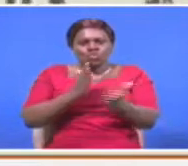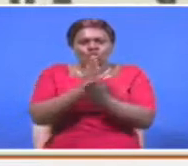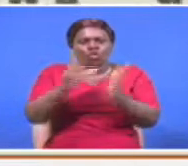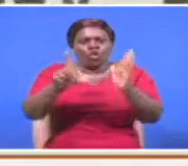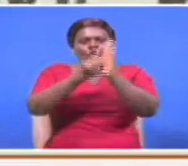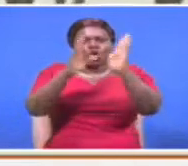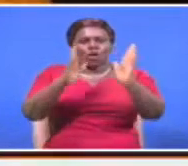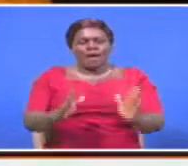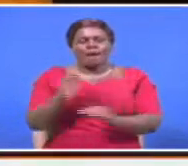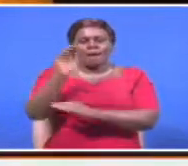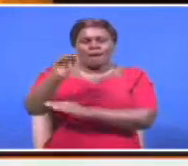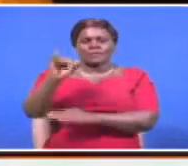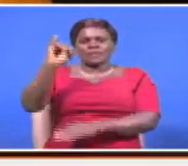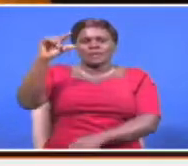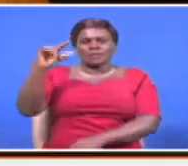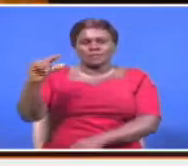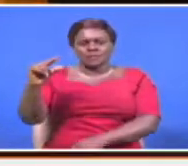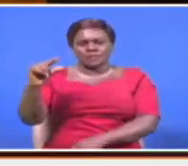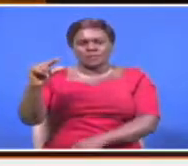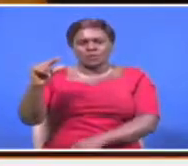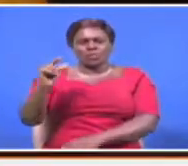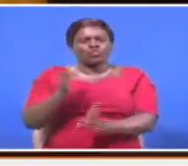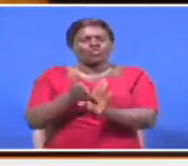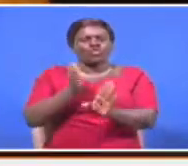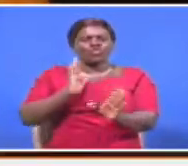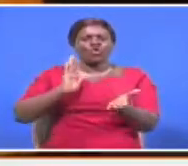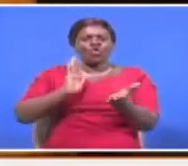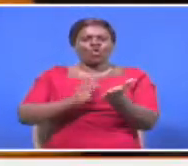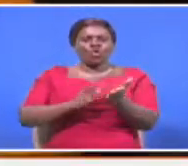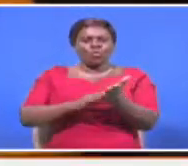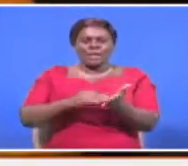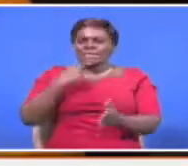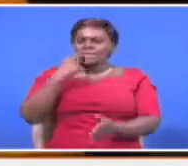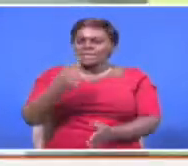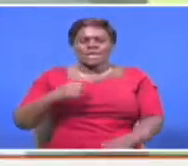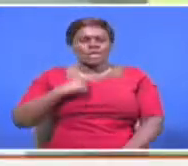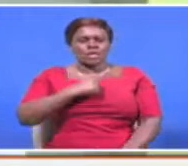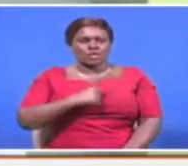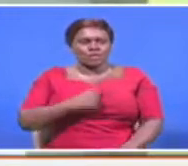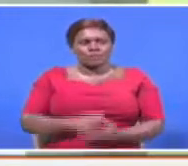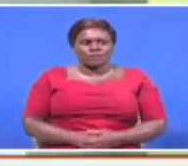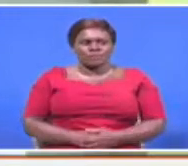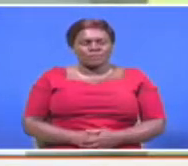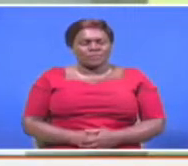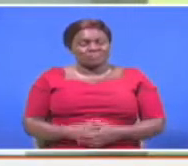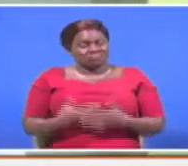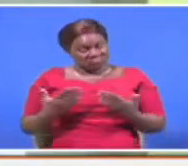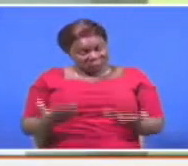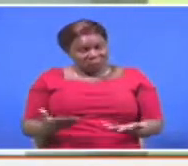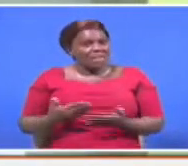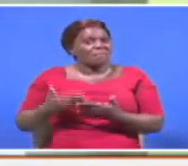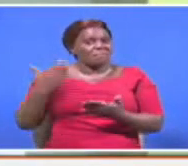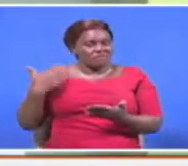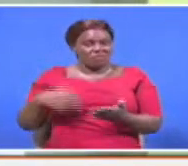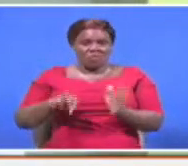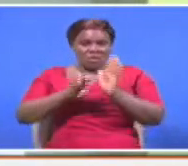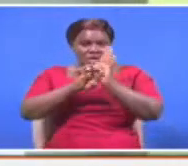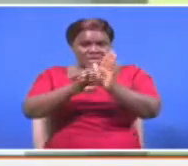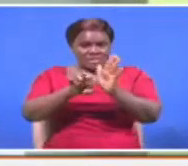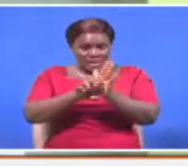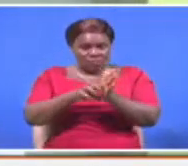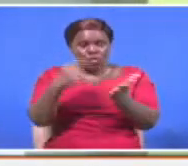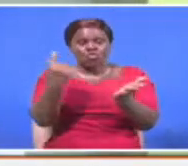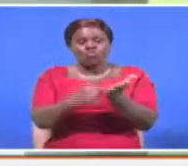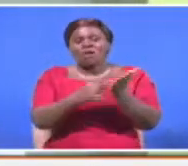lawyer, has asked the IG to retract his statement and apologize. We've had people like General